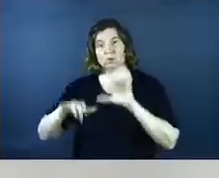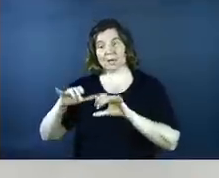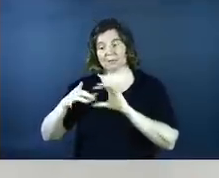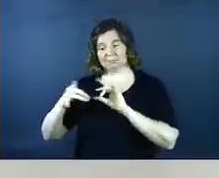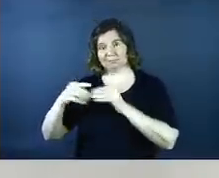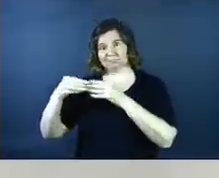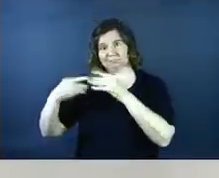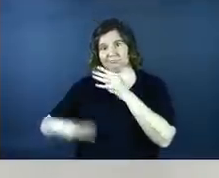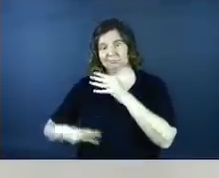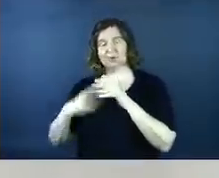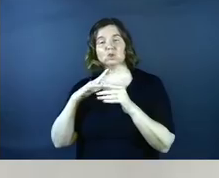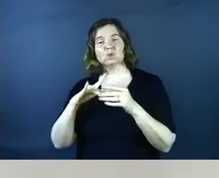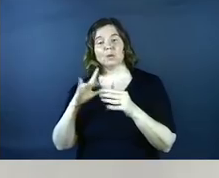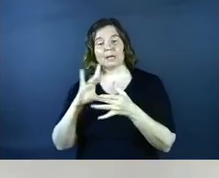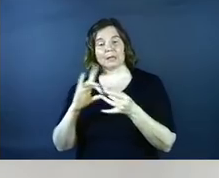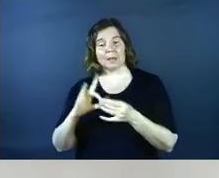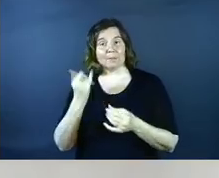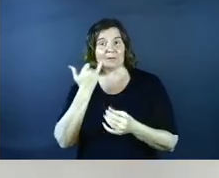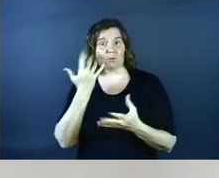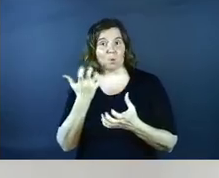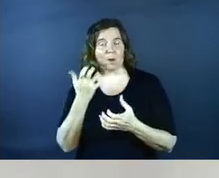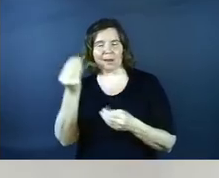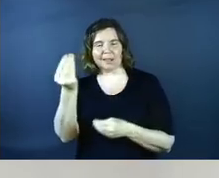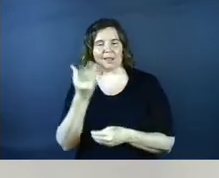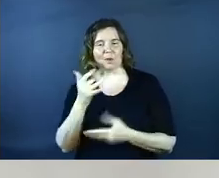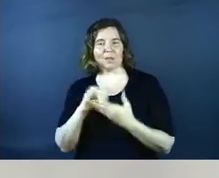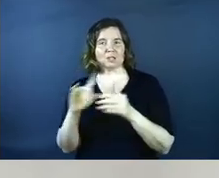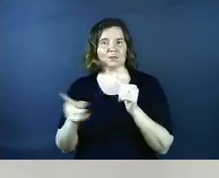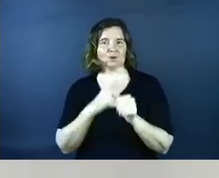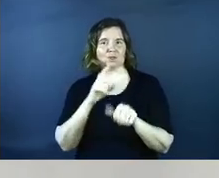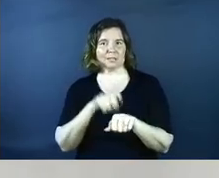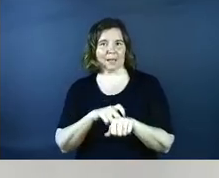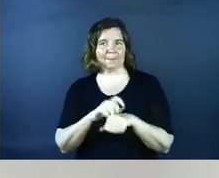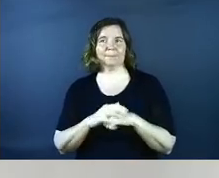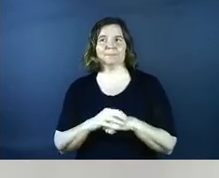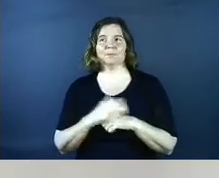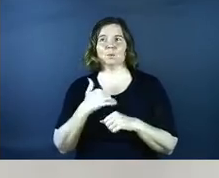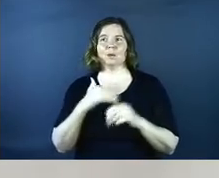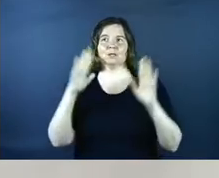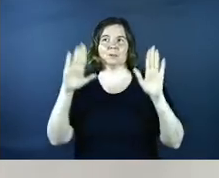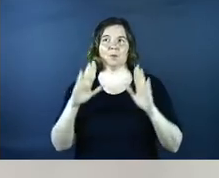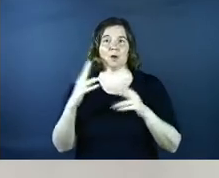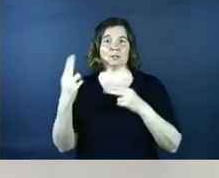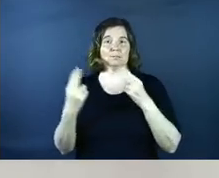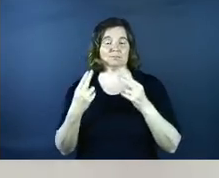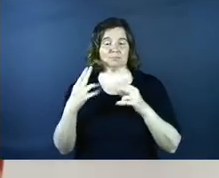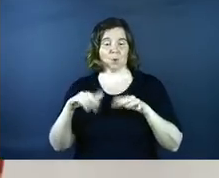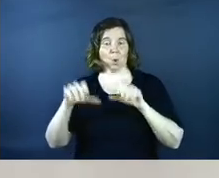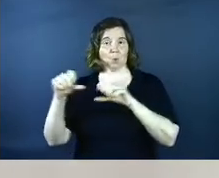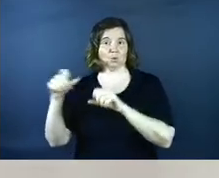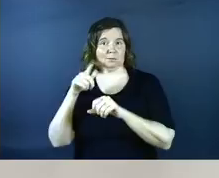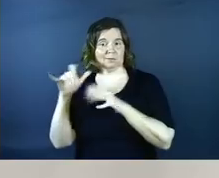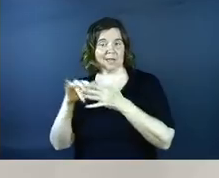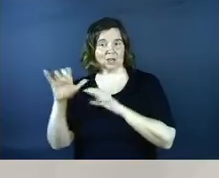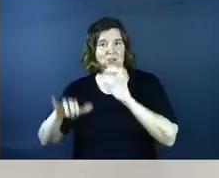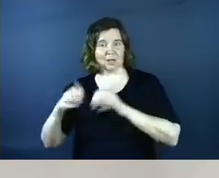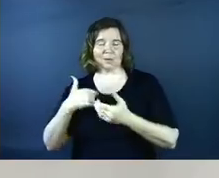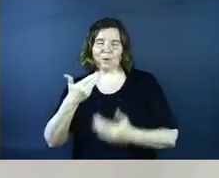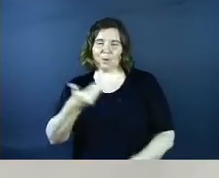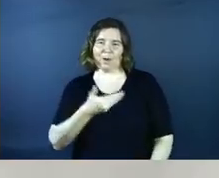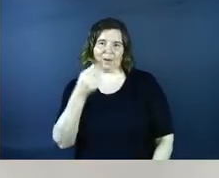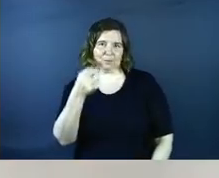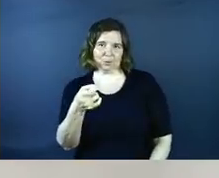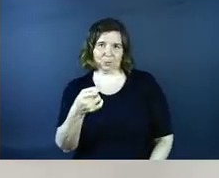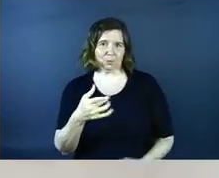screen somewhere. You can comment if you would and just let us know that it's your first time. We've got some awesome hosts who are hosting that chat and would love to welcome